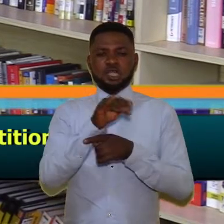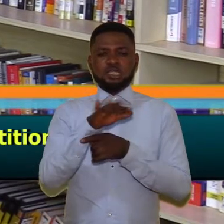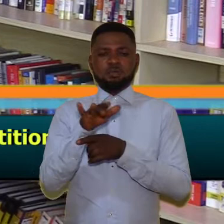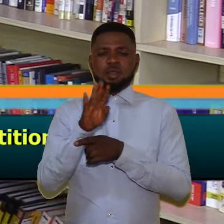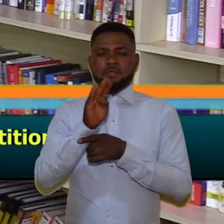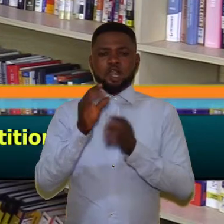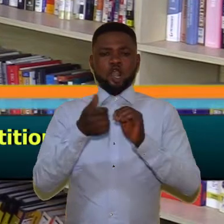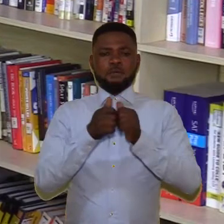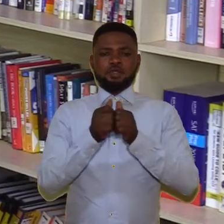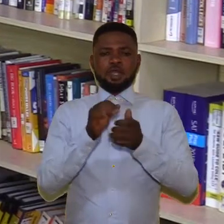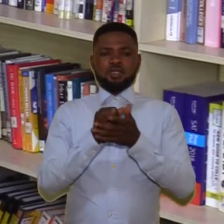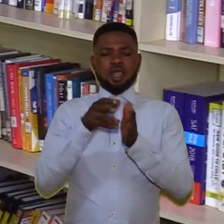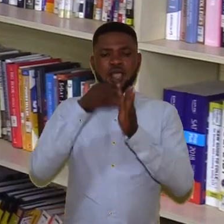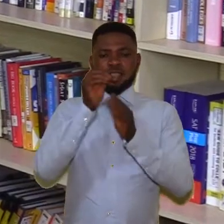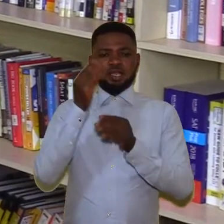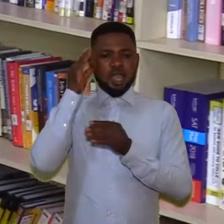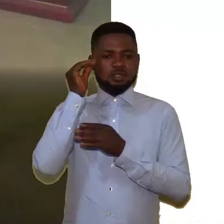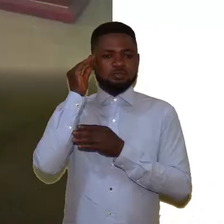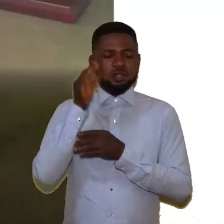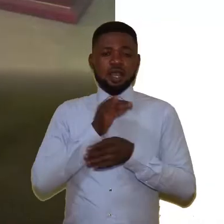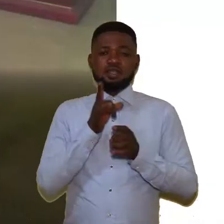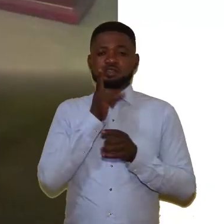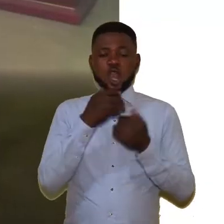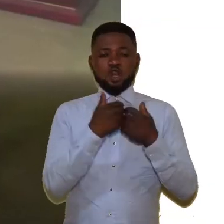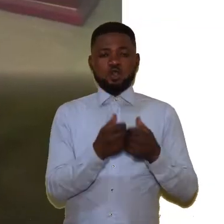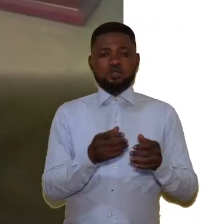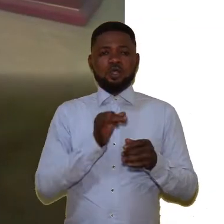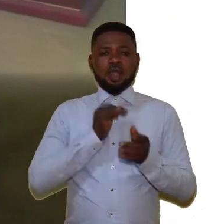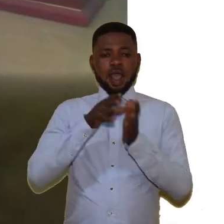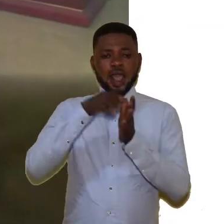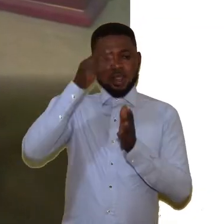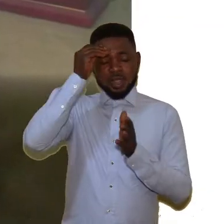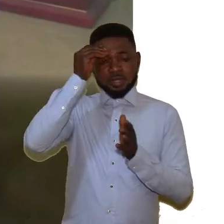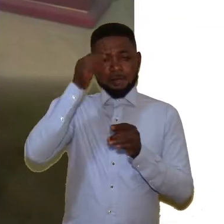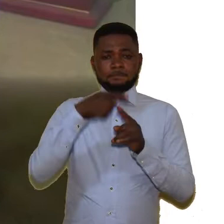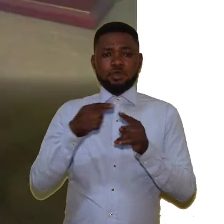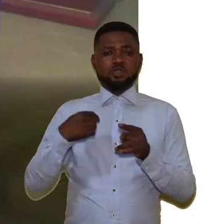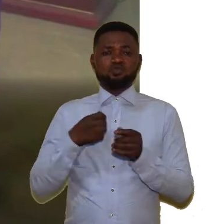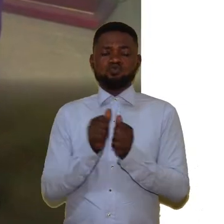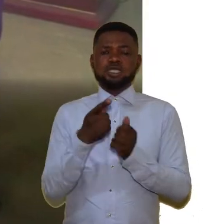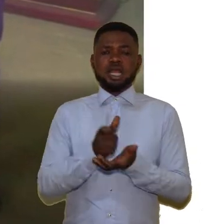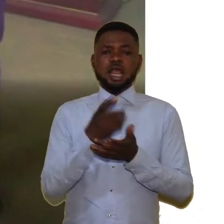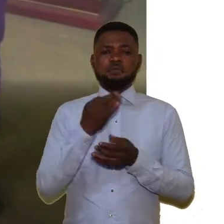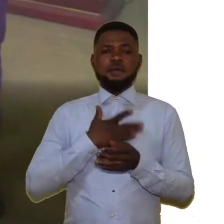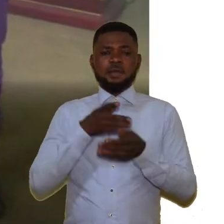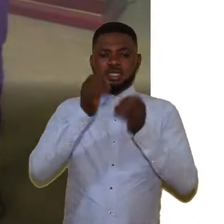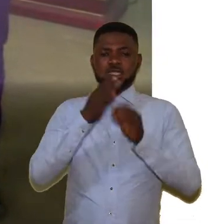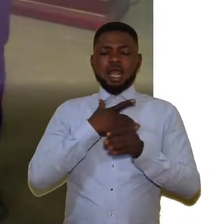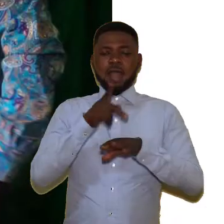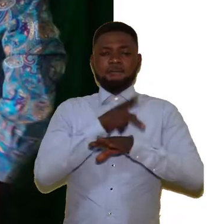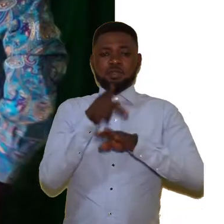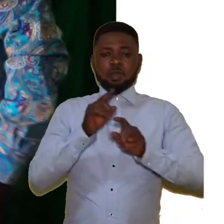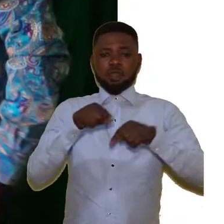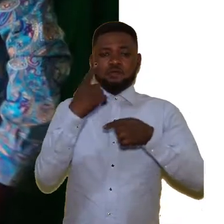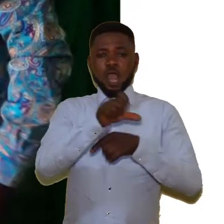a spelling bee competition, which was a learning experience. I didn't lose, I learned. But with the help of my teachers and